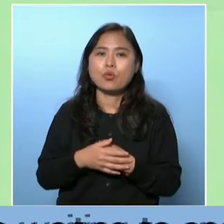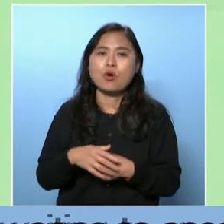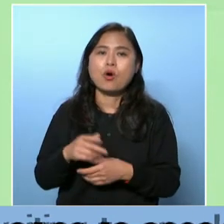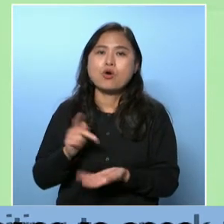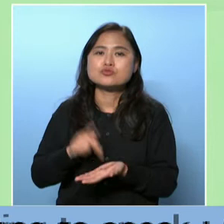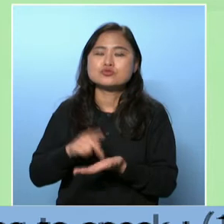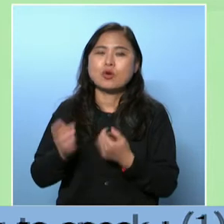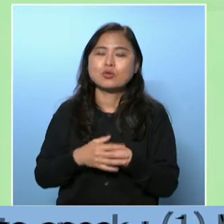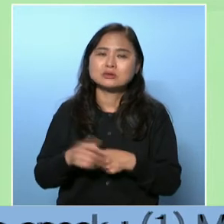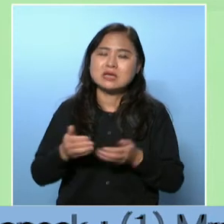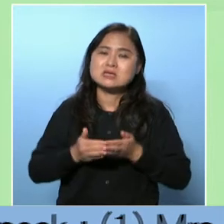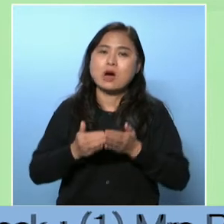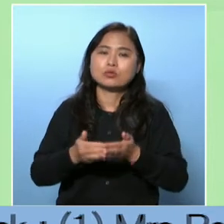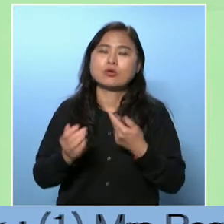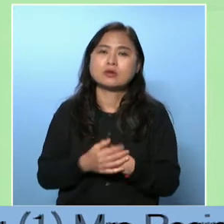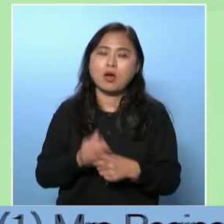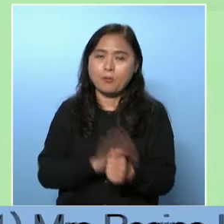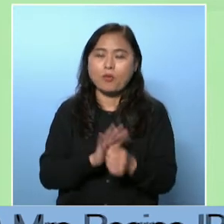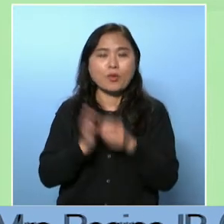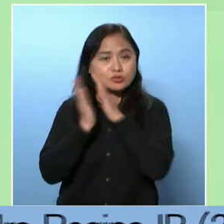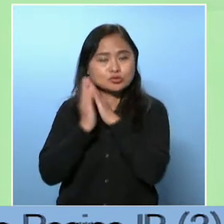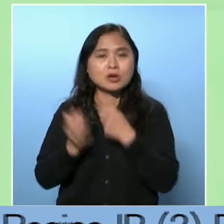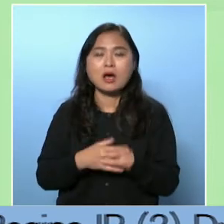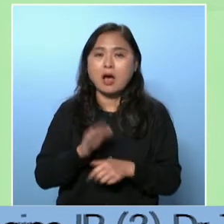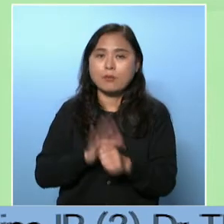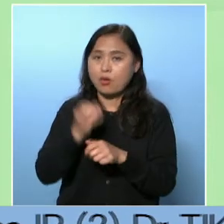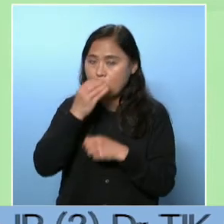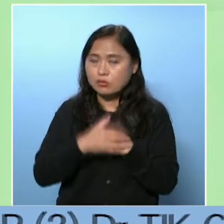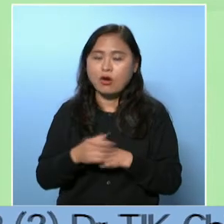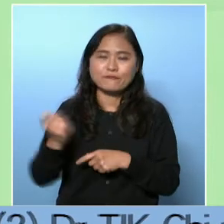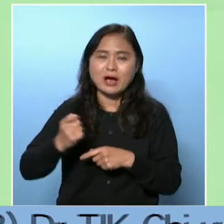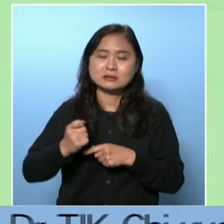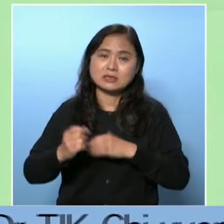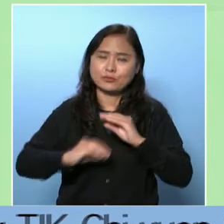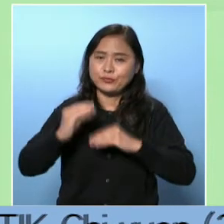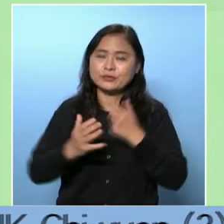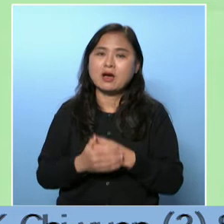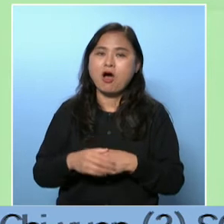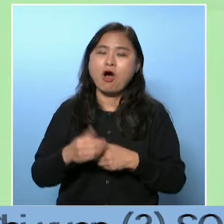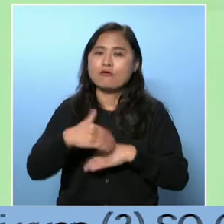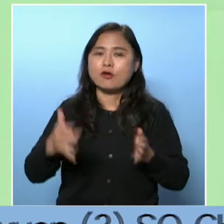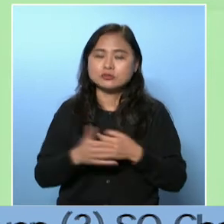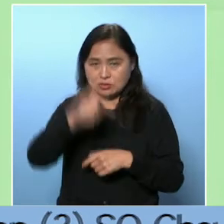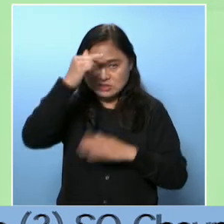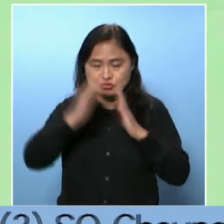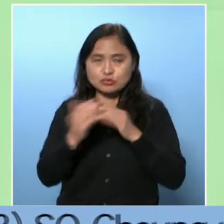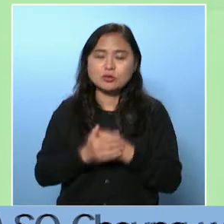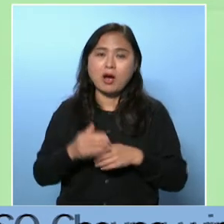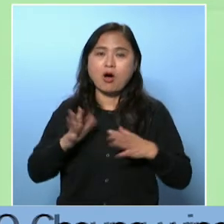of experts coming from the mainland, we can use the cruises for the quarantine and treatment.